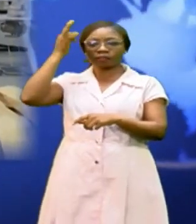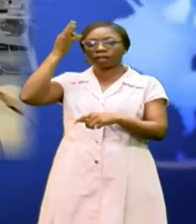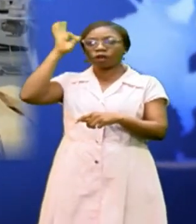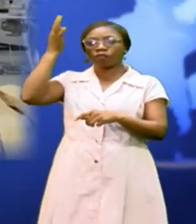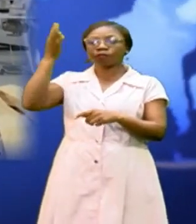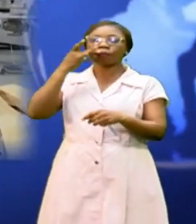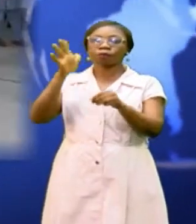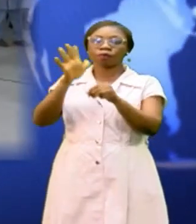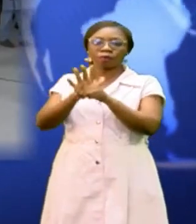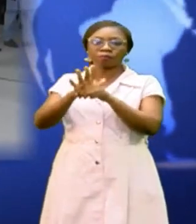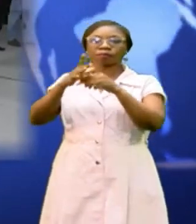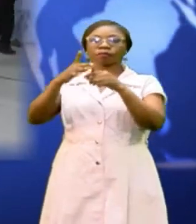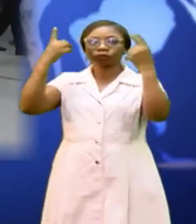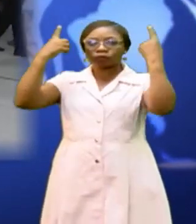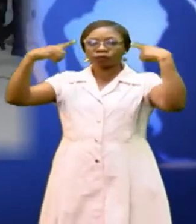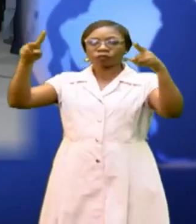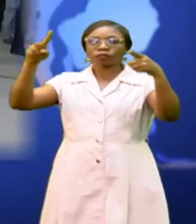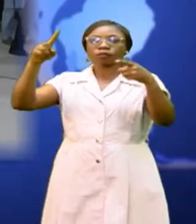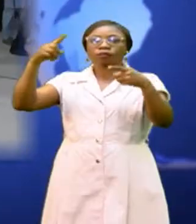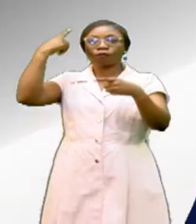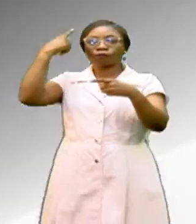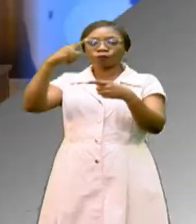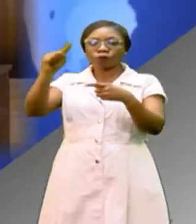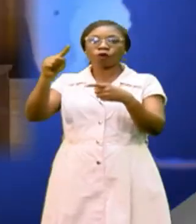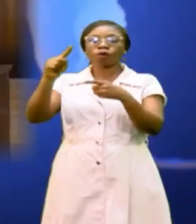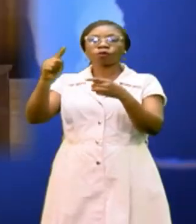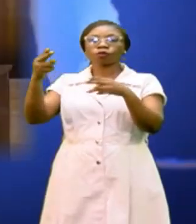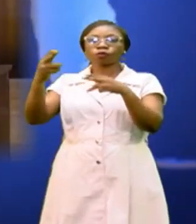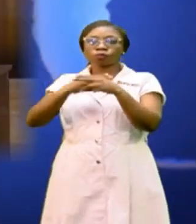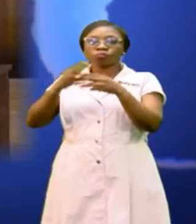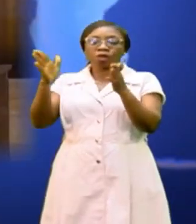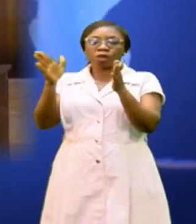to grow micro, small and medium enterprises.